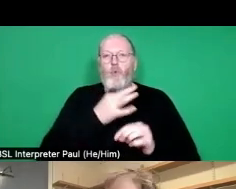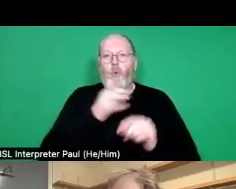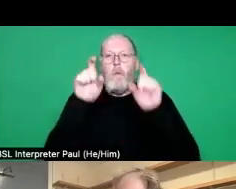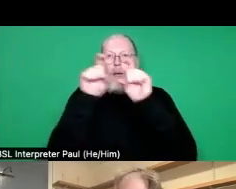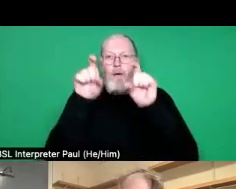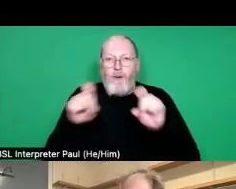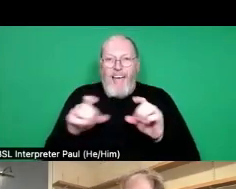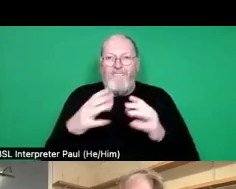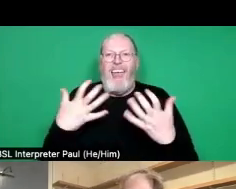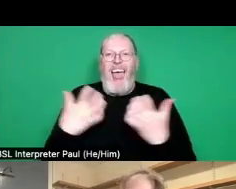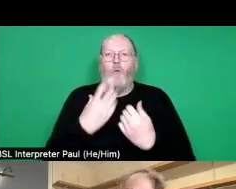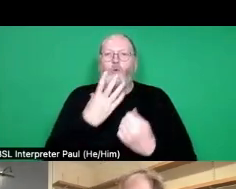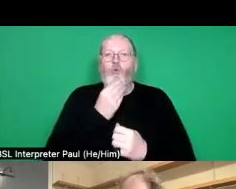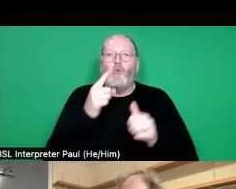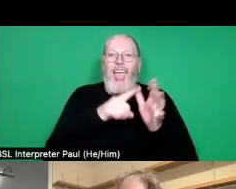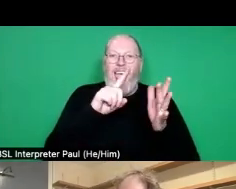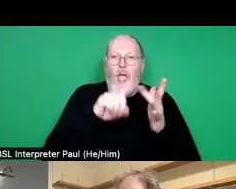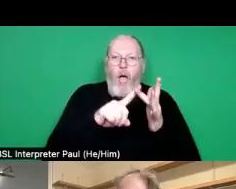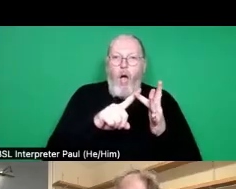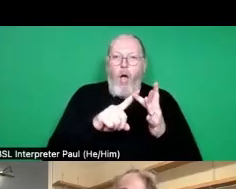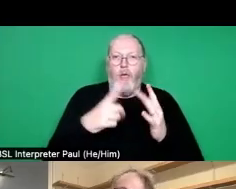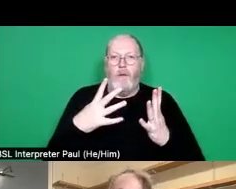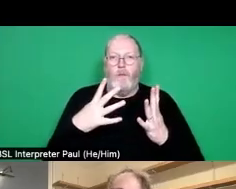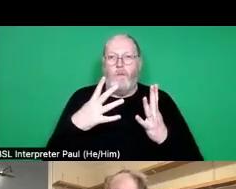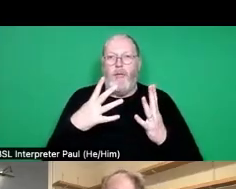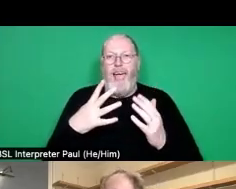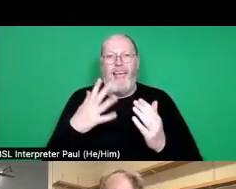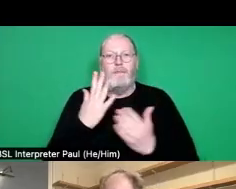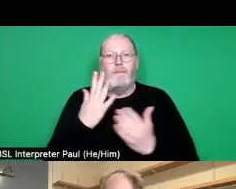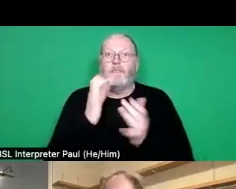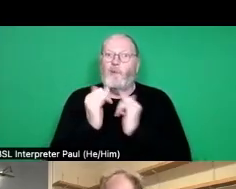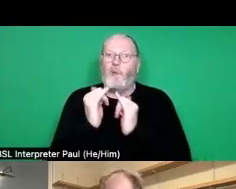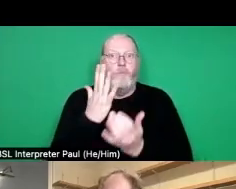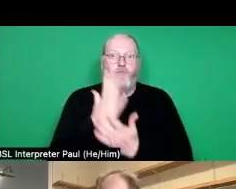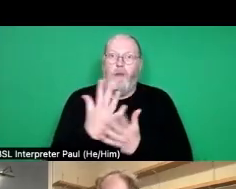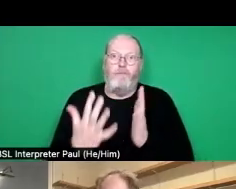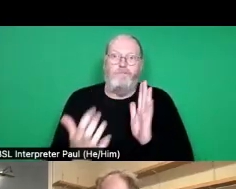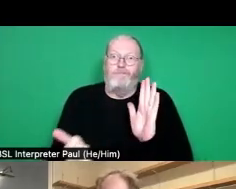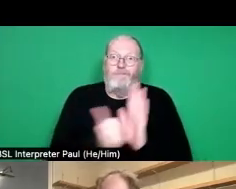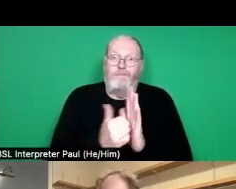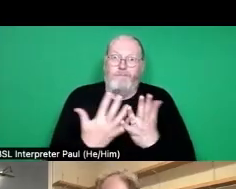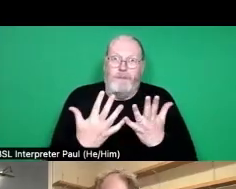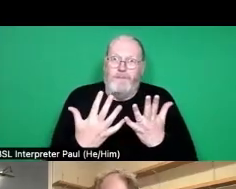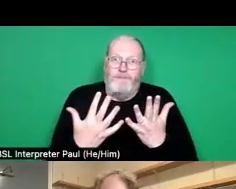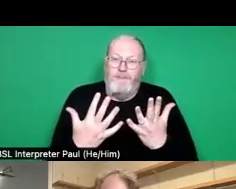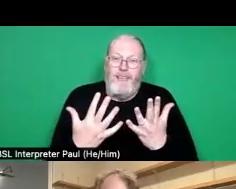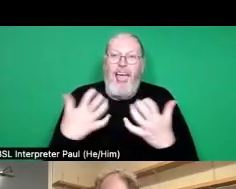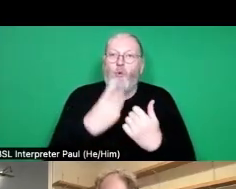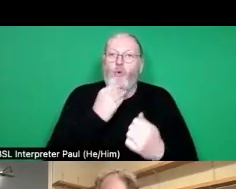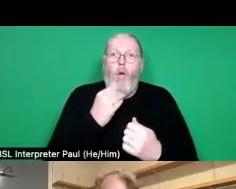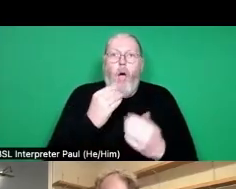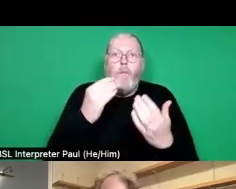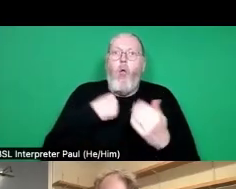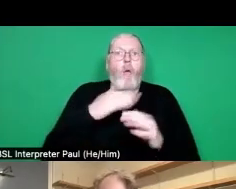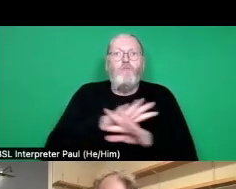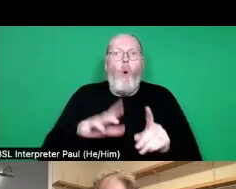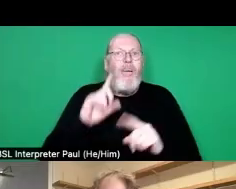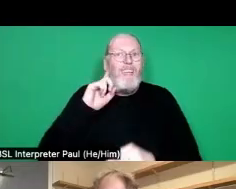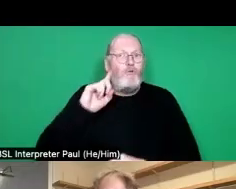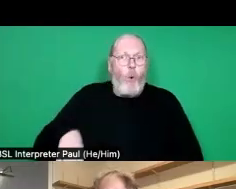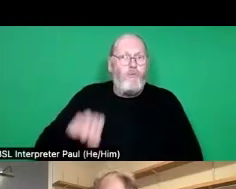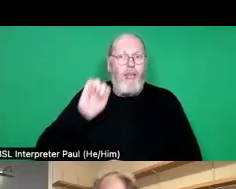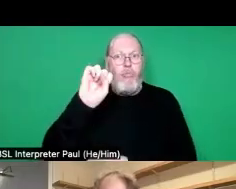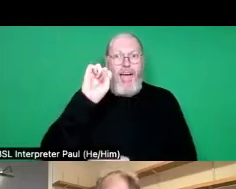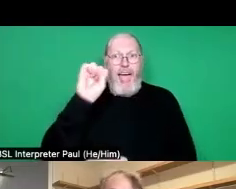kind of ridiculousness of the attempts to use these tools, which is not to dismiss the oppression of Uyghur Muslims in China, which is terrible. You know,